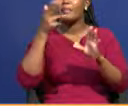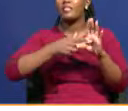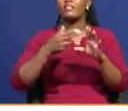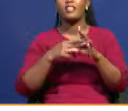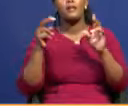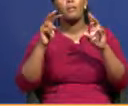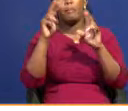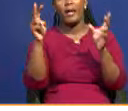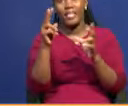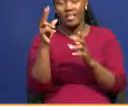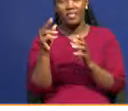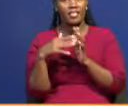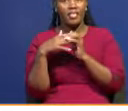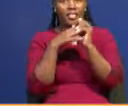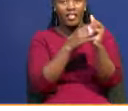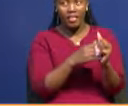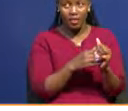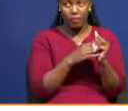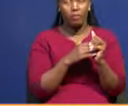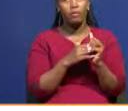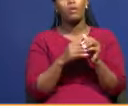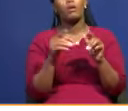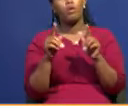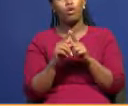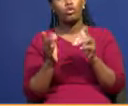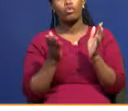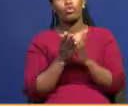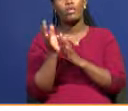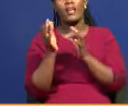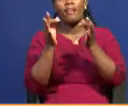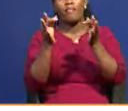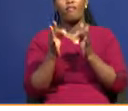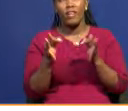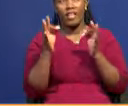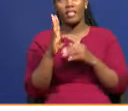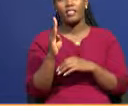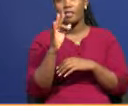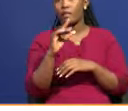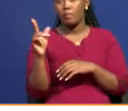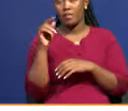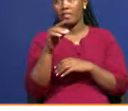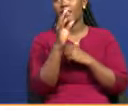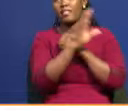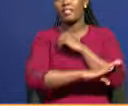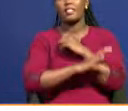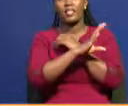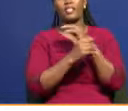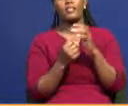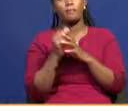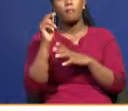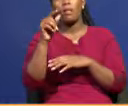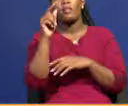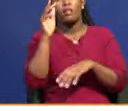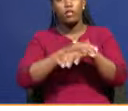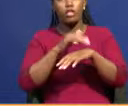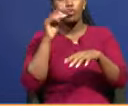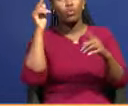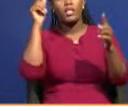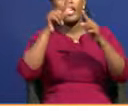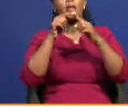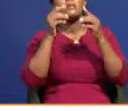governance and public finance in this country, which I think it's a really good step towards improving